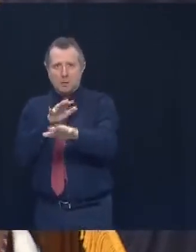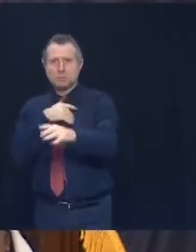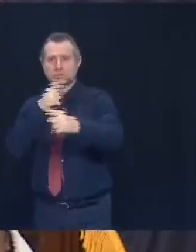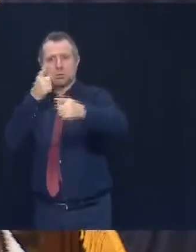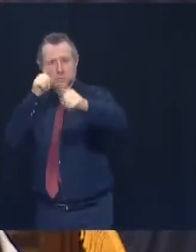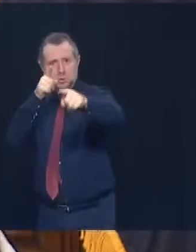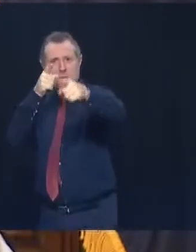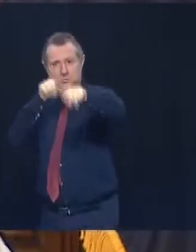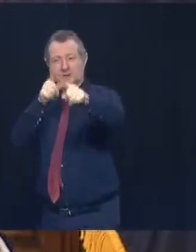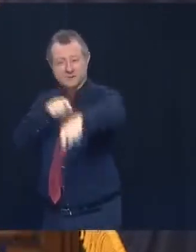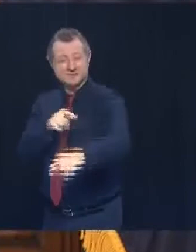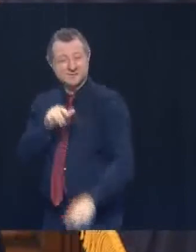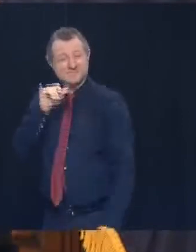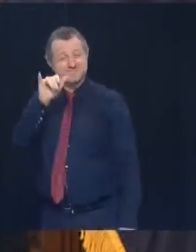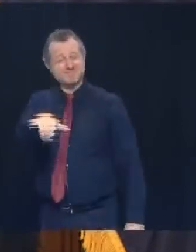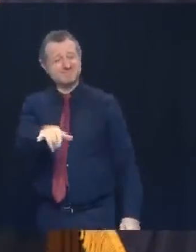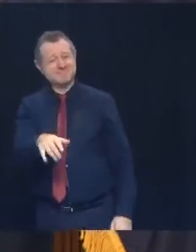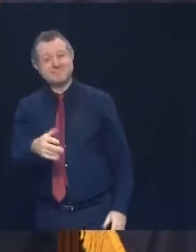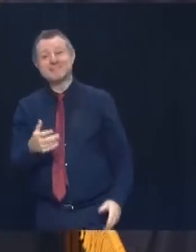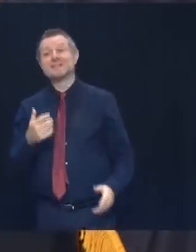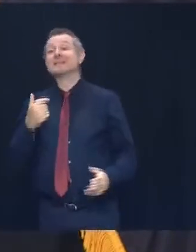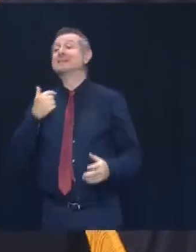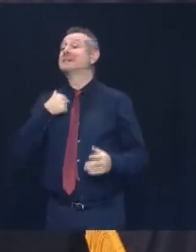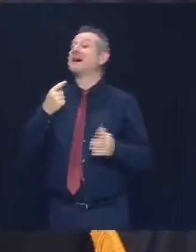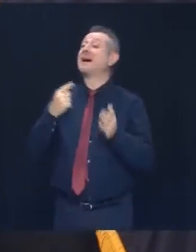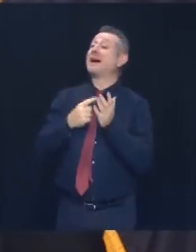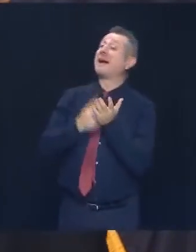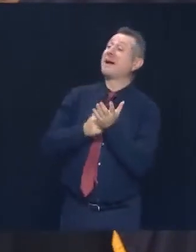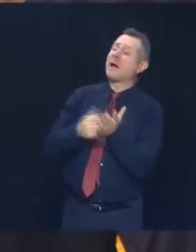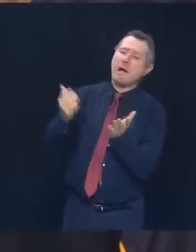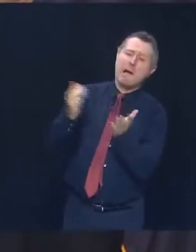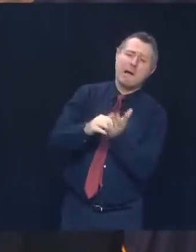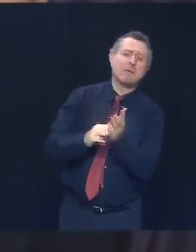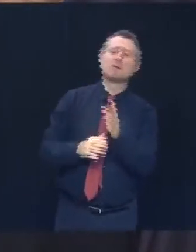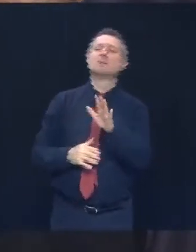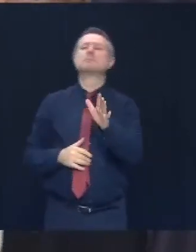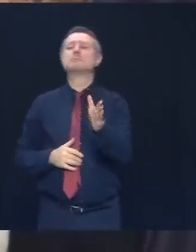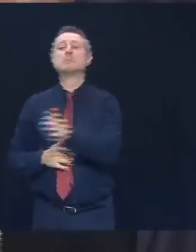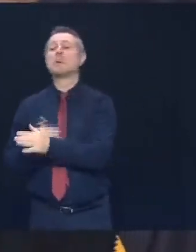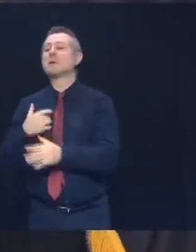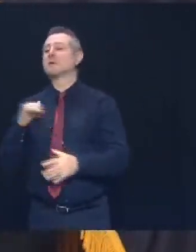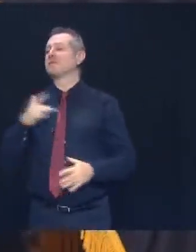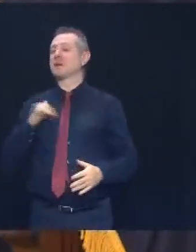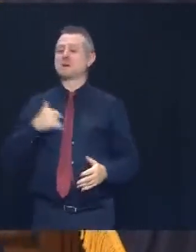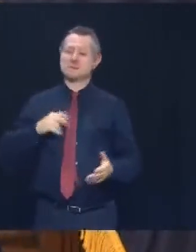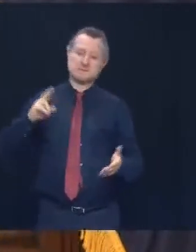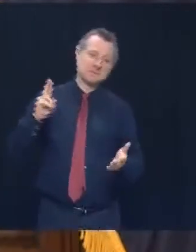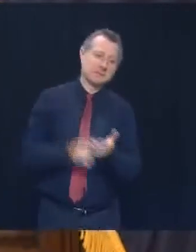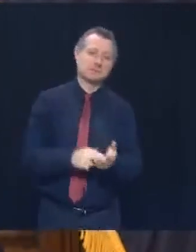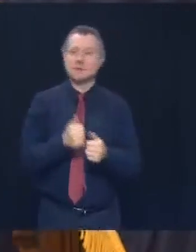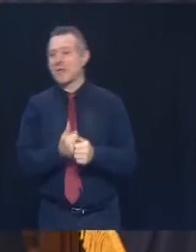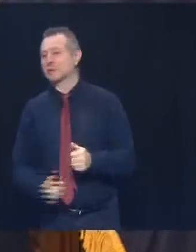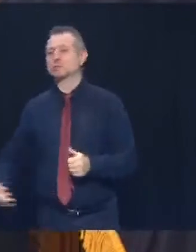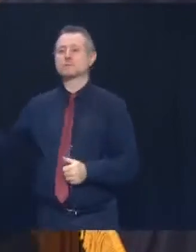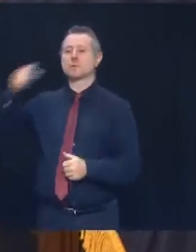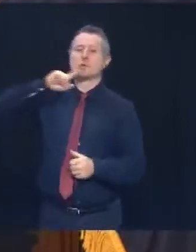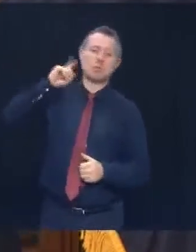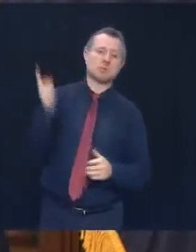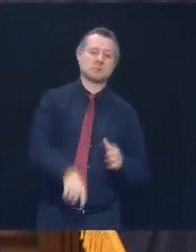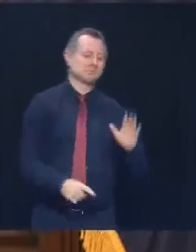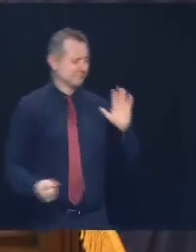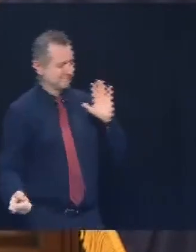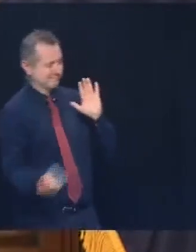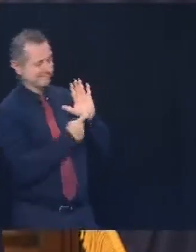point? Yes, I agree with you. Okay, let me sign the order. Masks. The